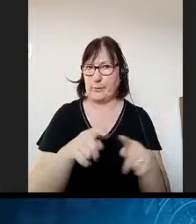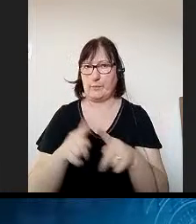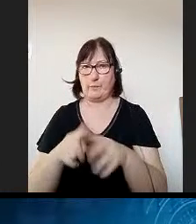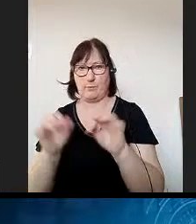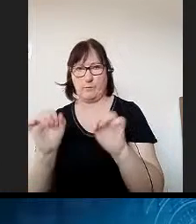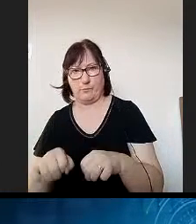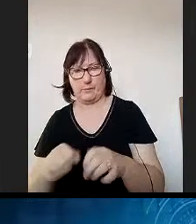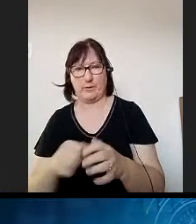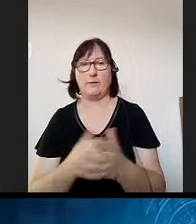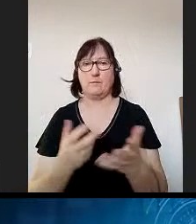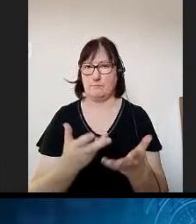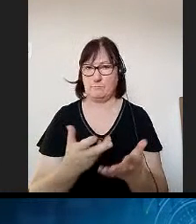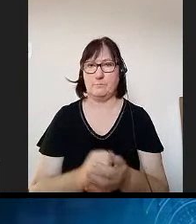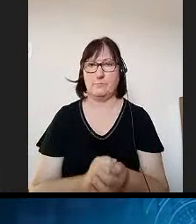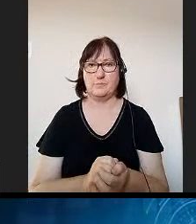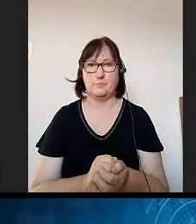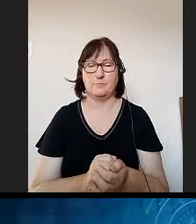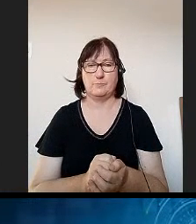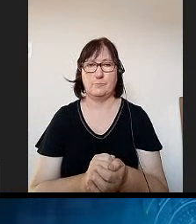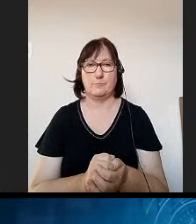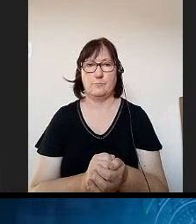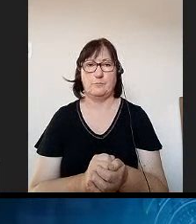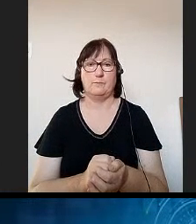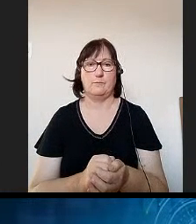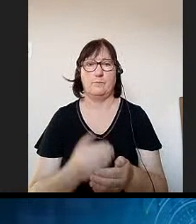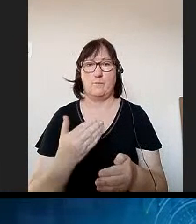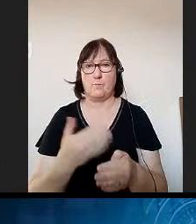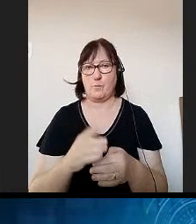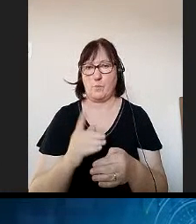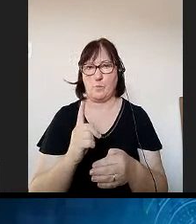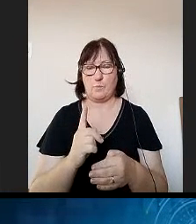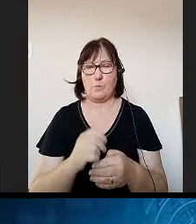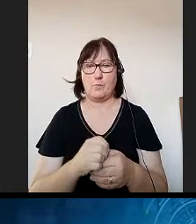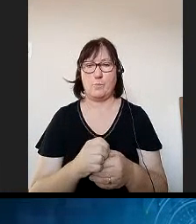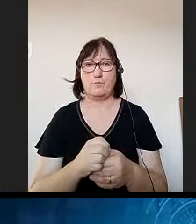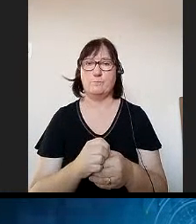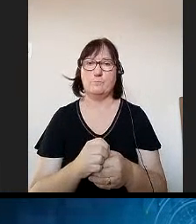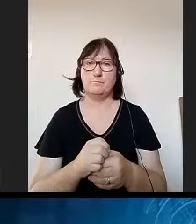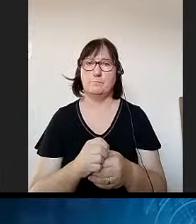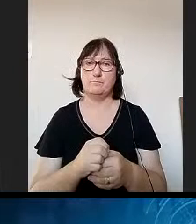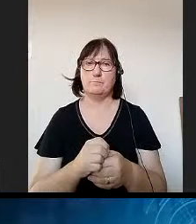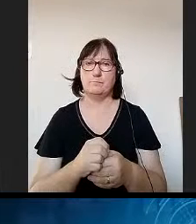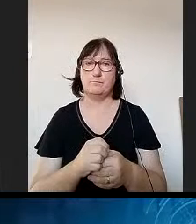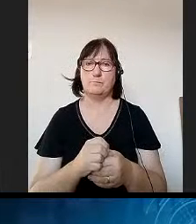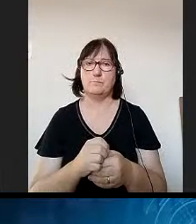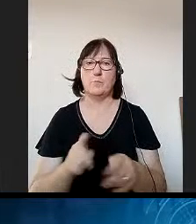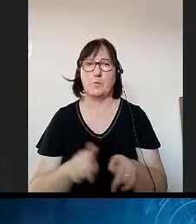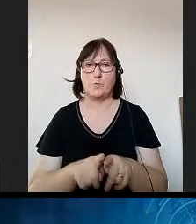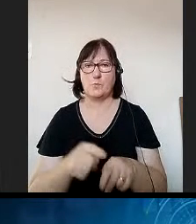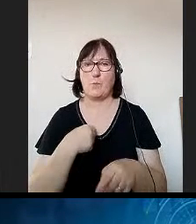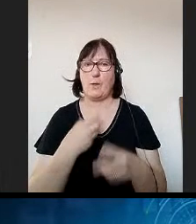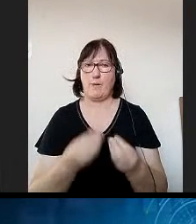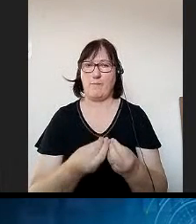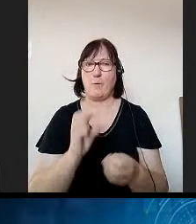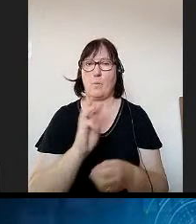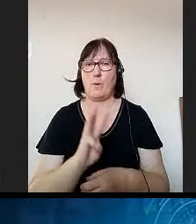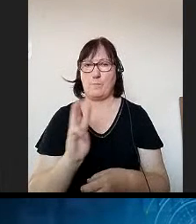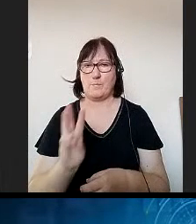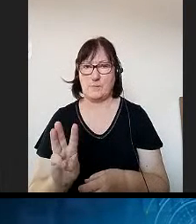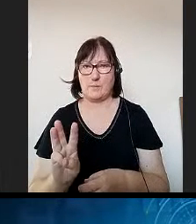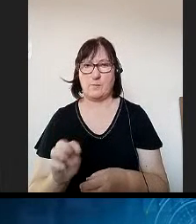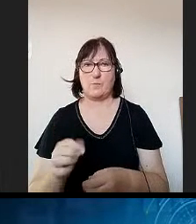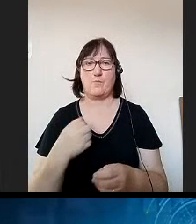that I wanted to touch on was just to remind you while I'm on this platform that we do have a website where we do try to reach out